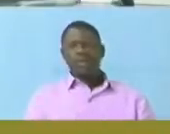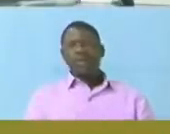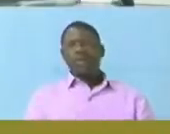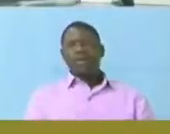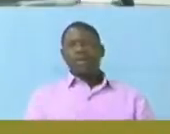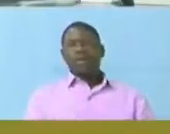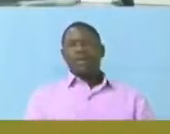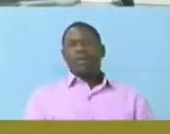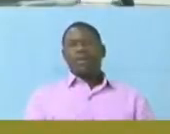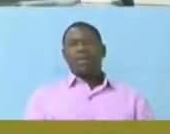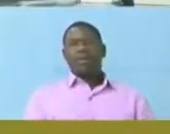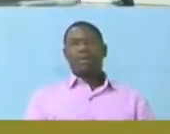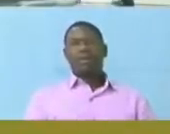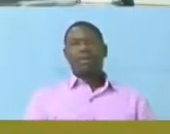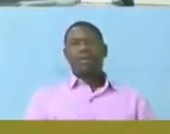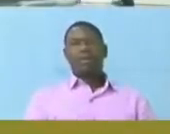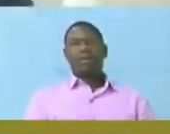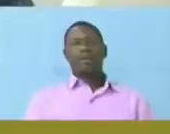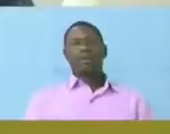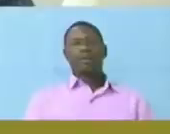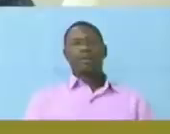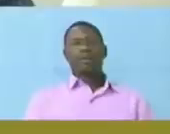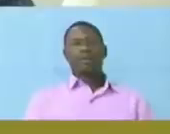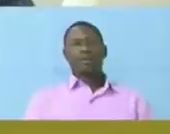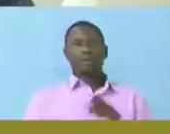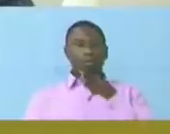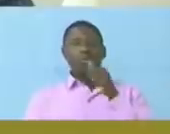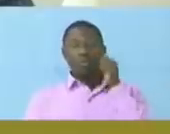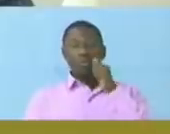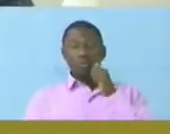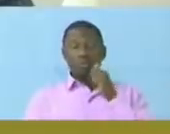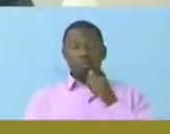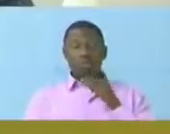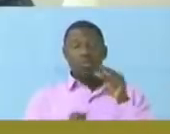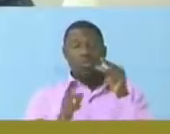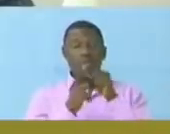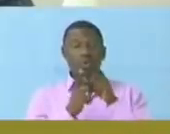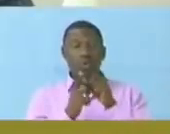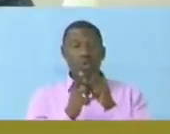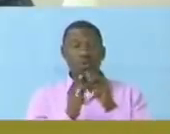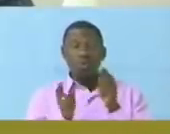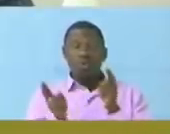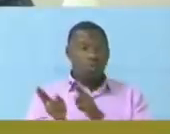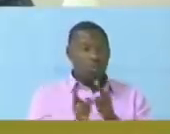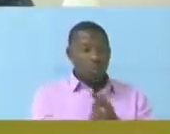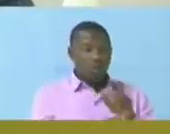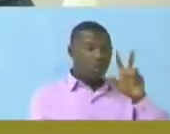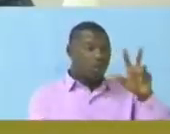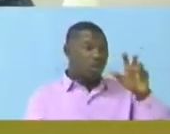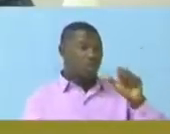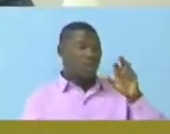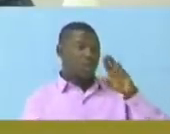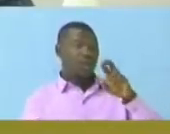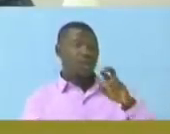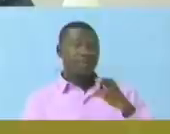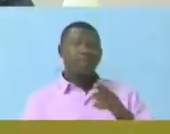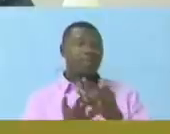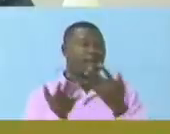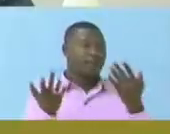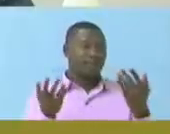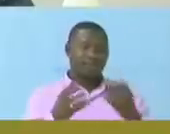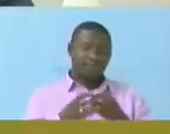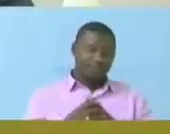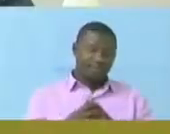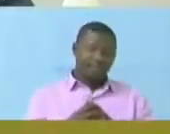ya karande andum police ke bala fona muti. You use the word war advisedly. Ye kuma ka mem fonya wala mi